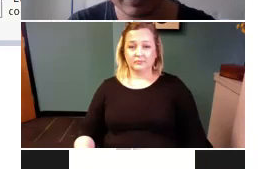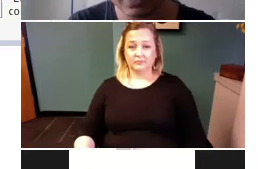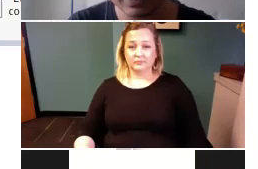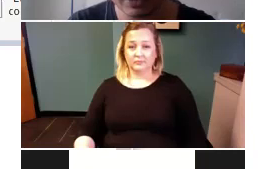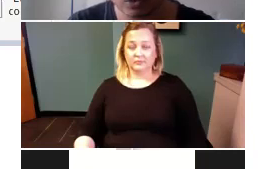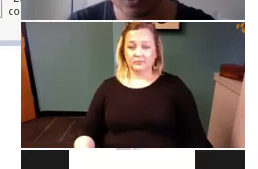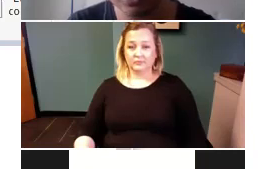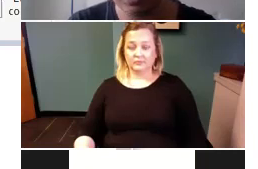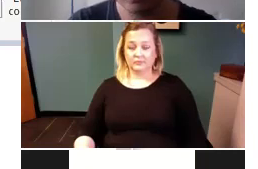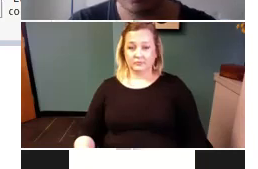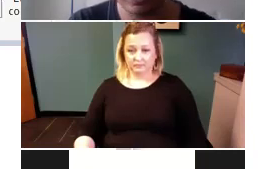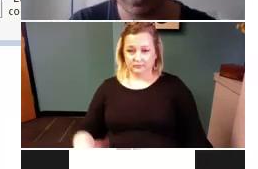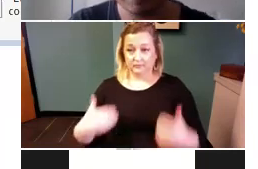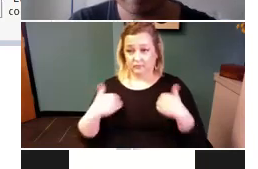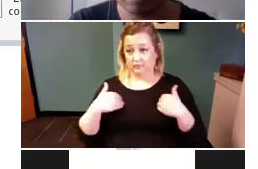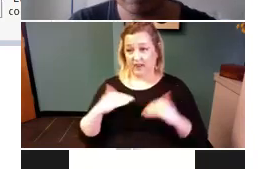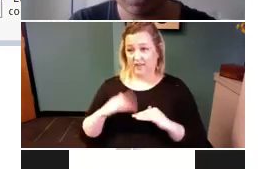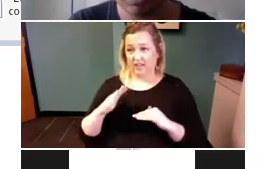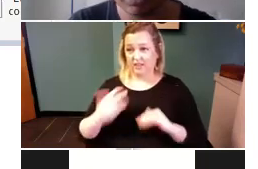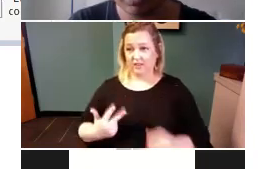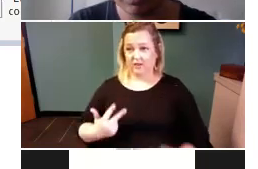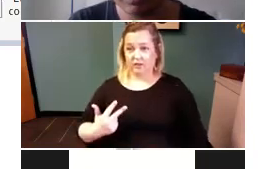Let's have these 3 nodes where